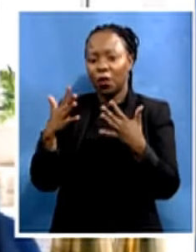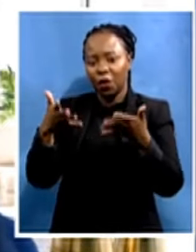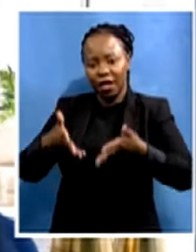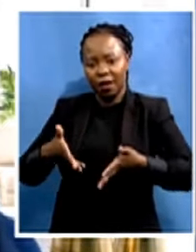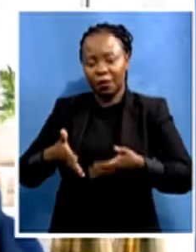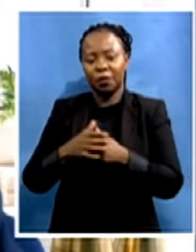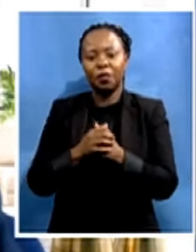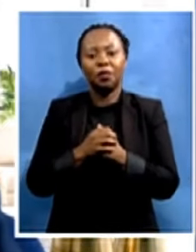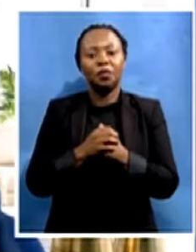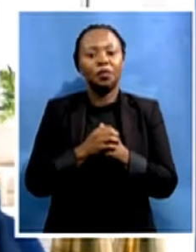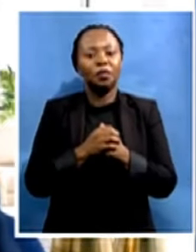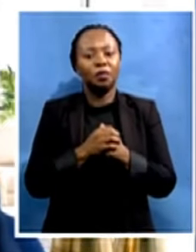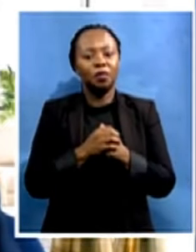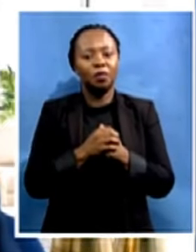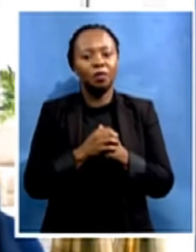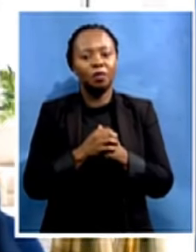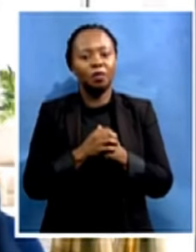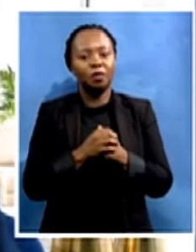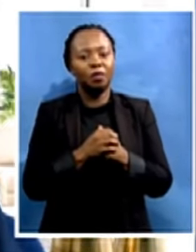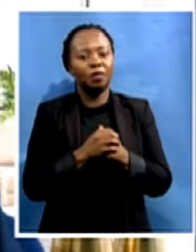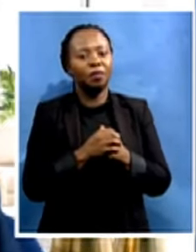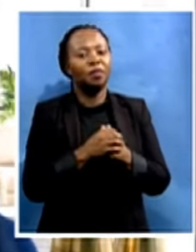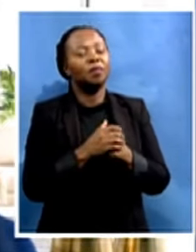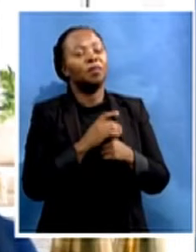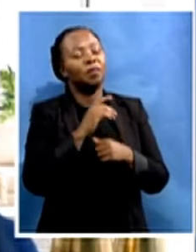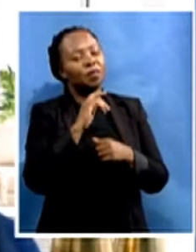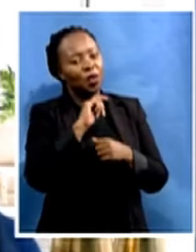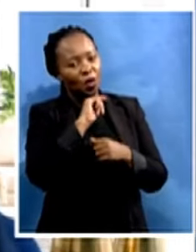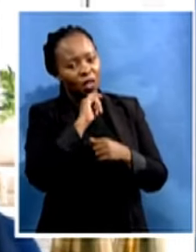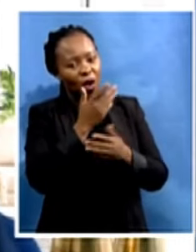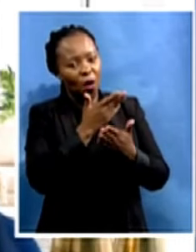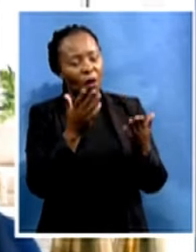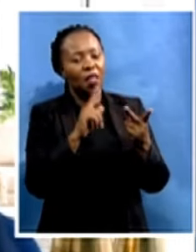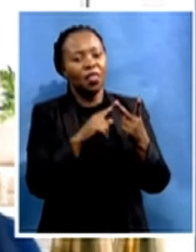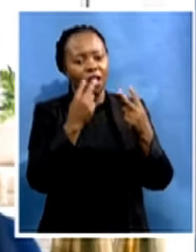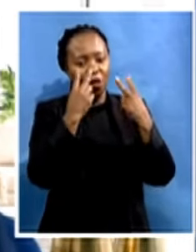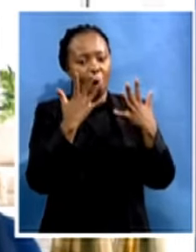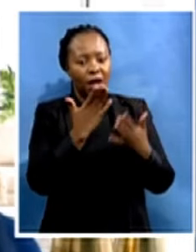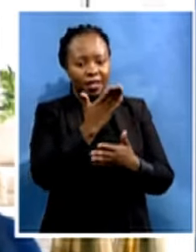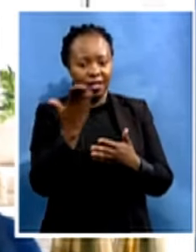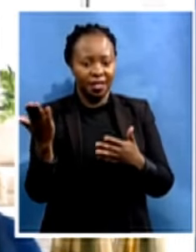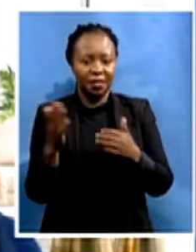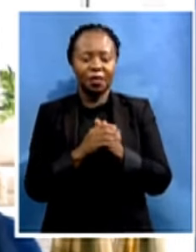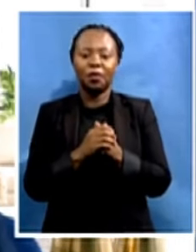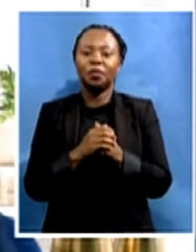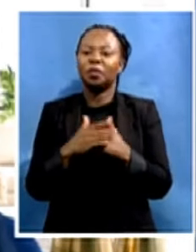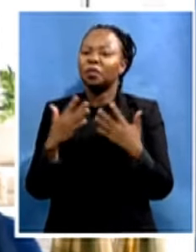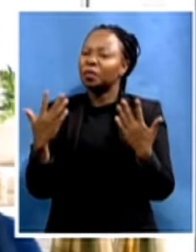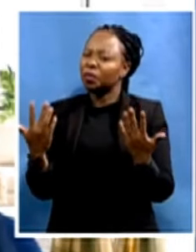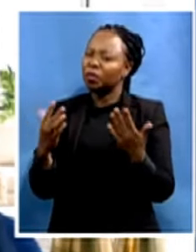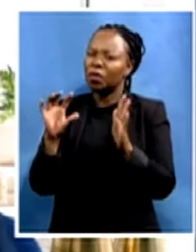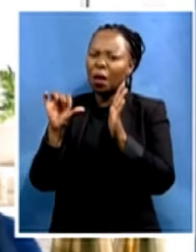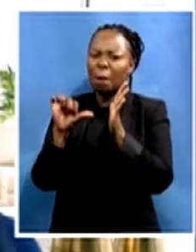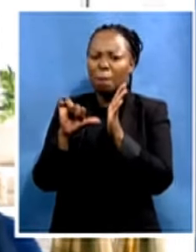Good day to you and good day to your viewers. How important is it to have a variation on vaccines as part